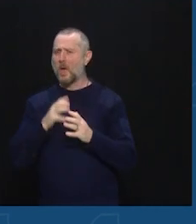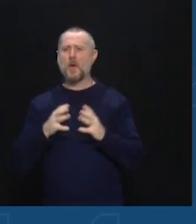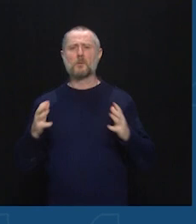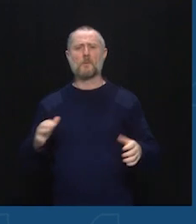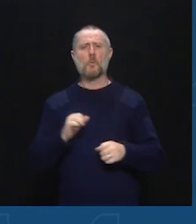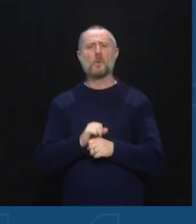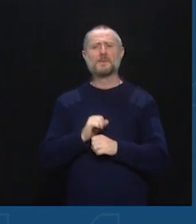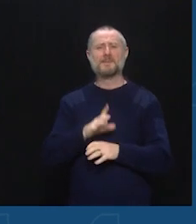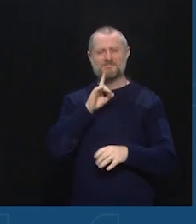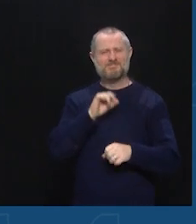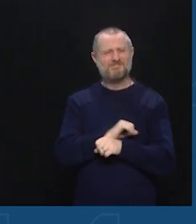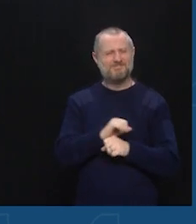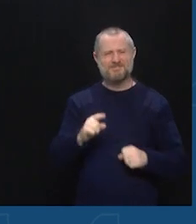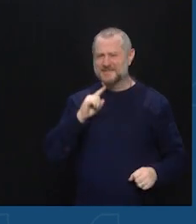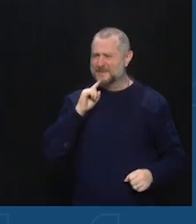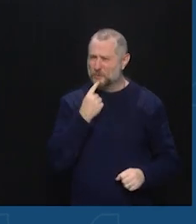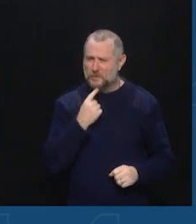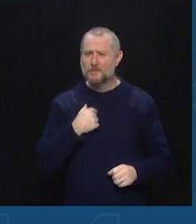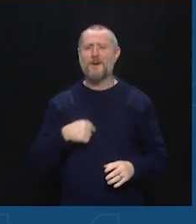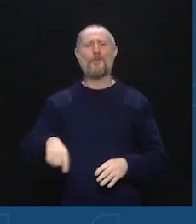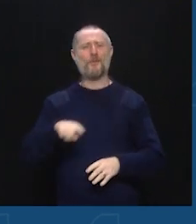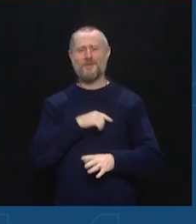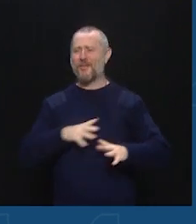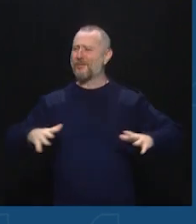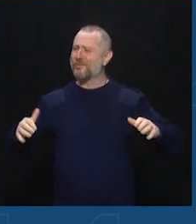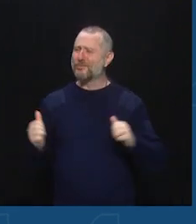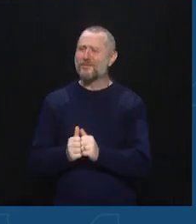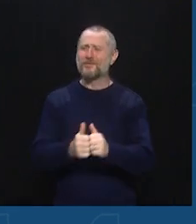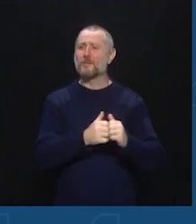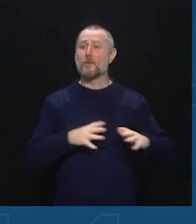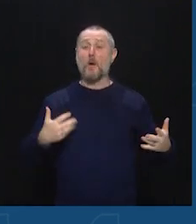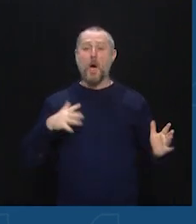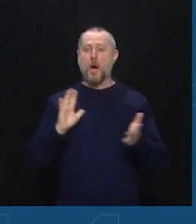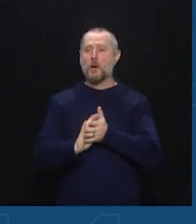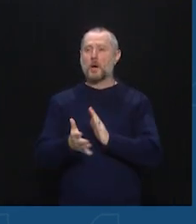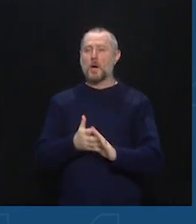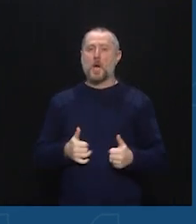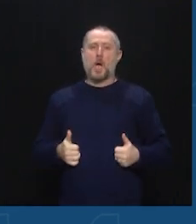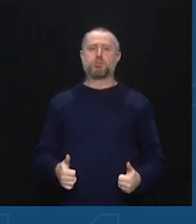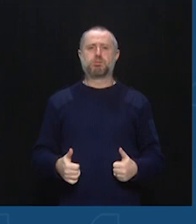matter, and we're not out of the danger zone yet. And that is the